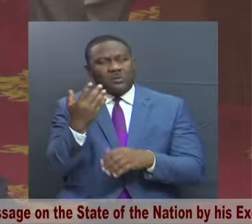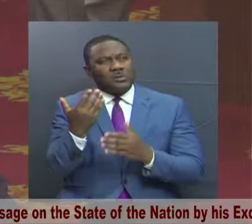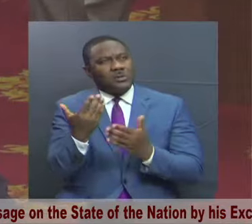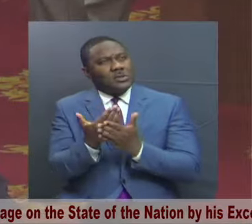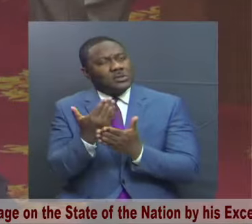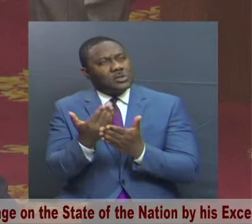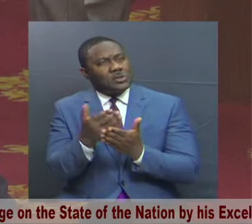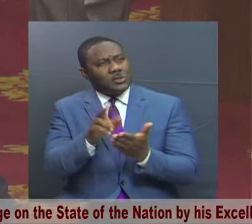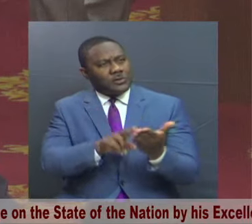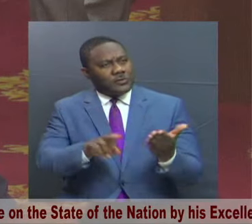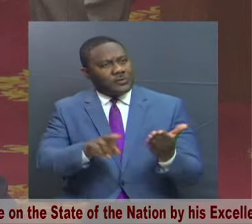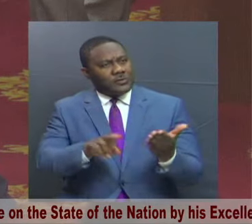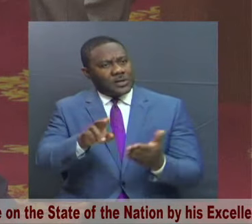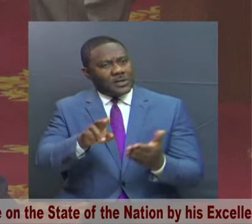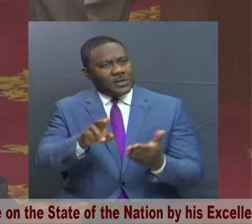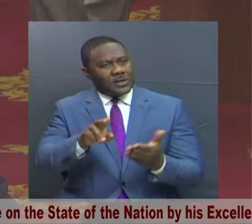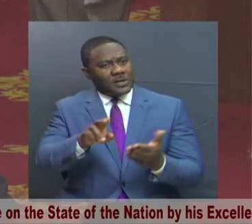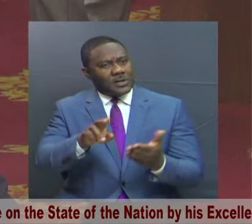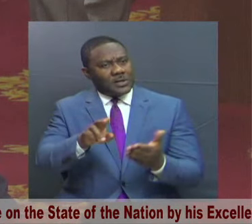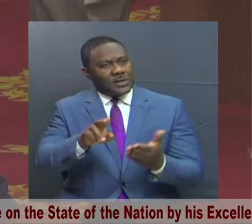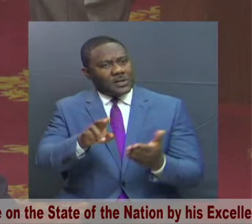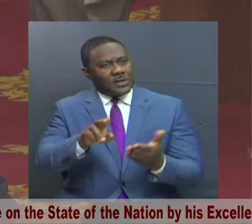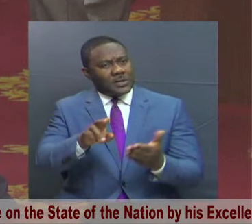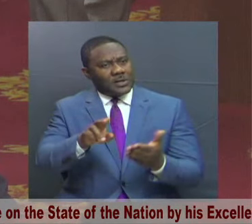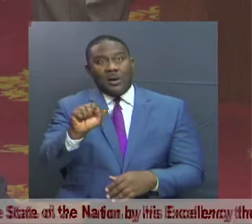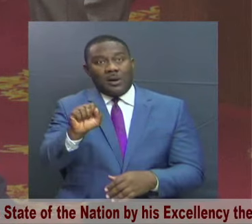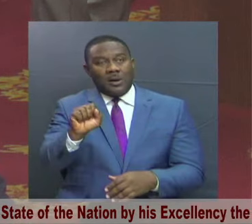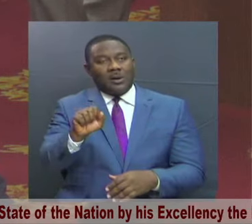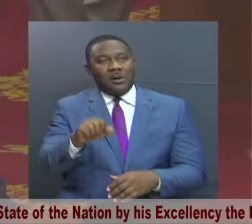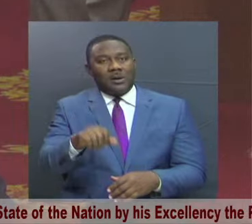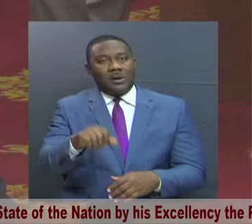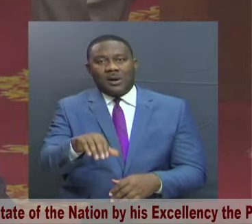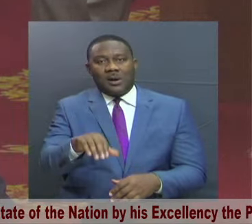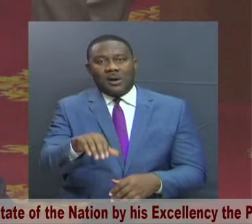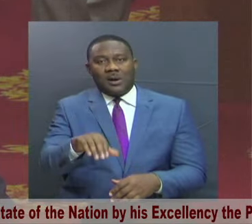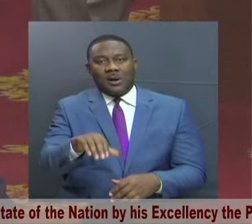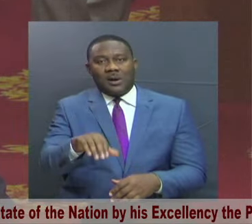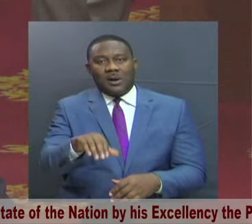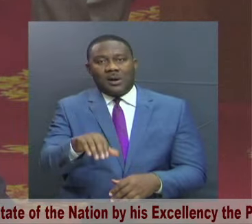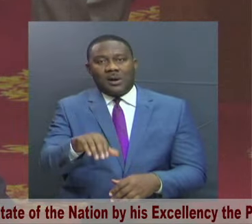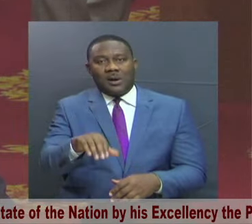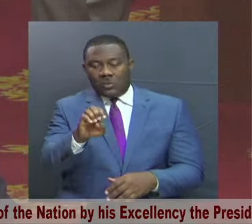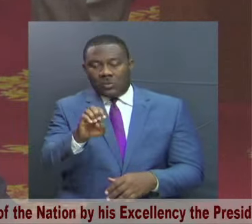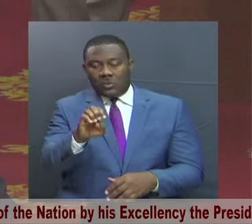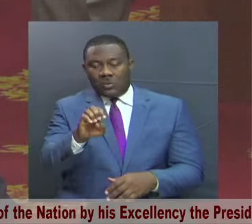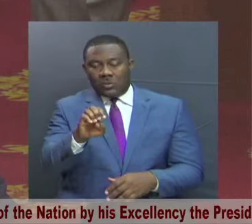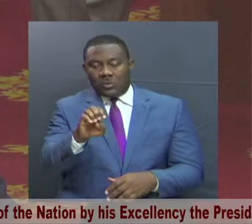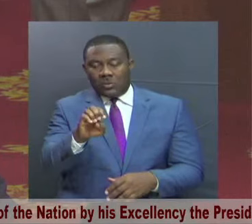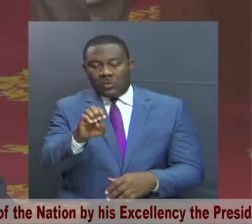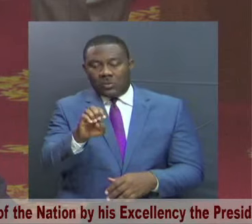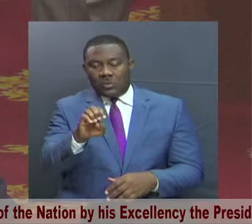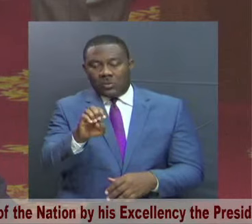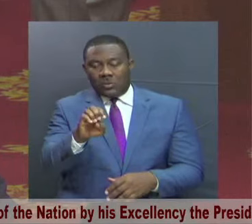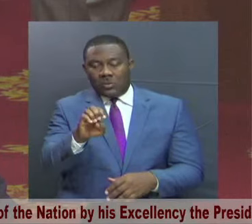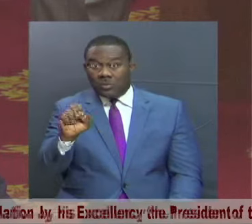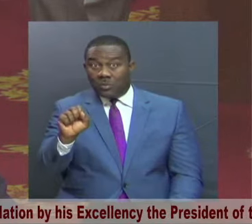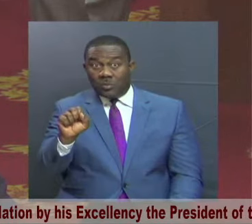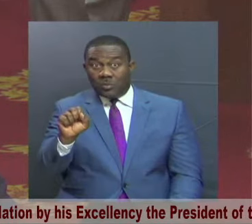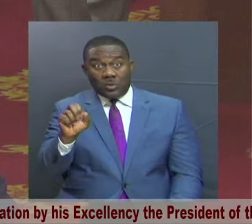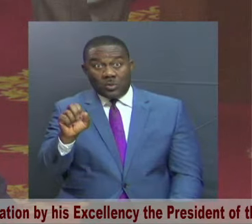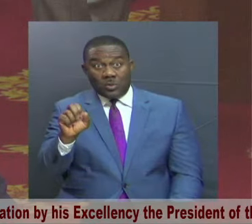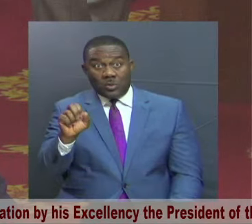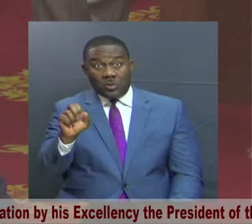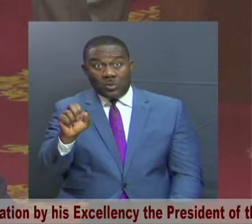Mong in aan in the Asanti region ACA in the buono region Buu in the Eastern region and